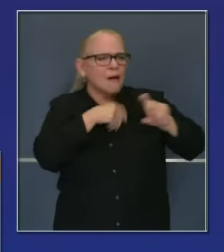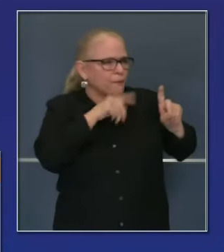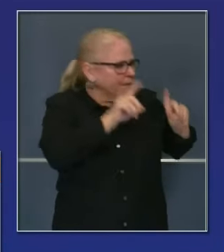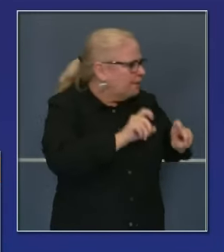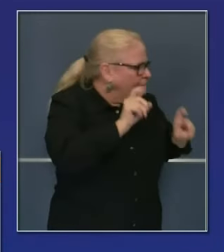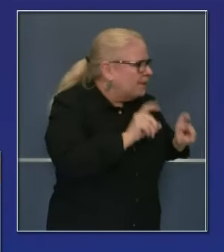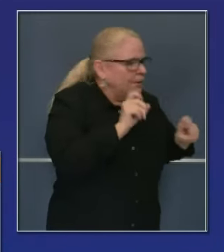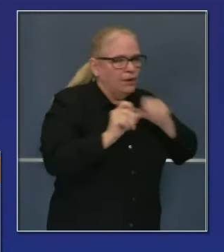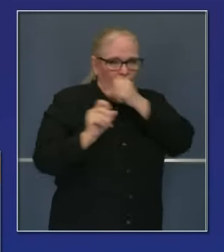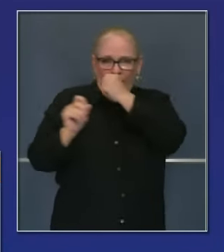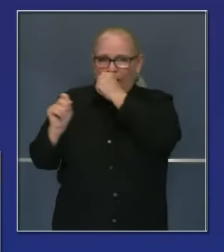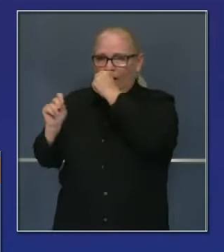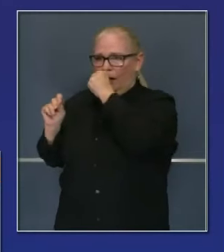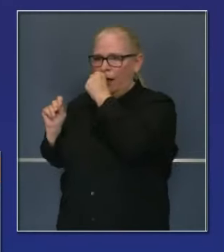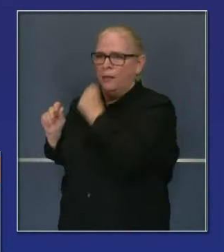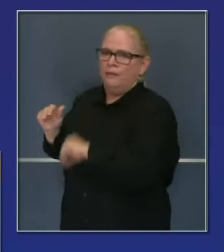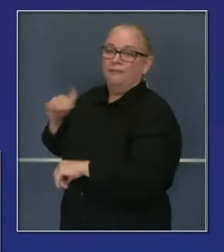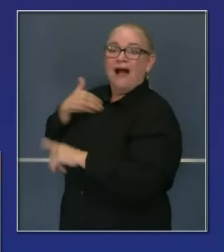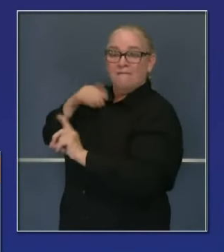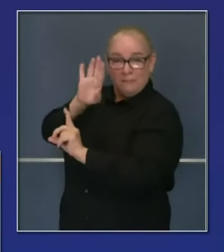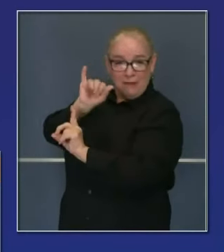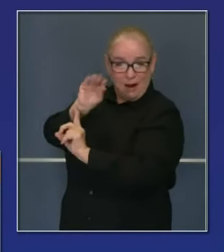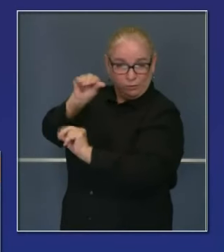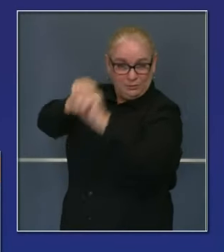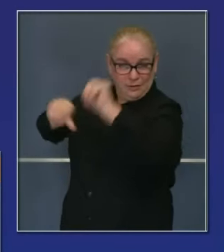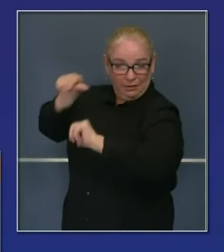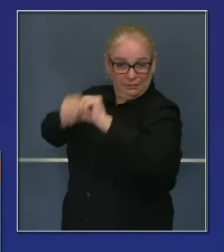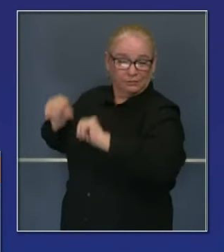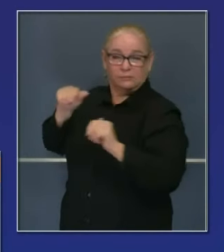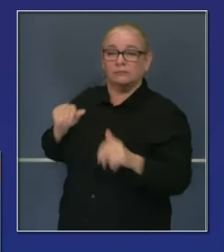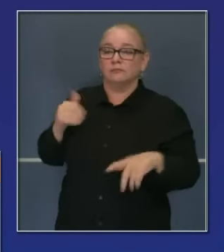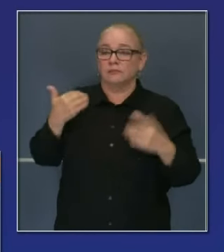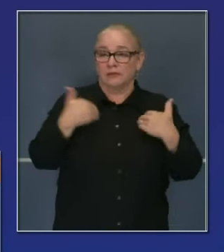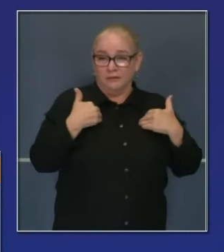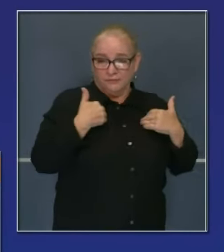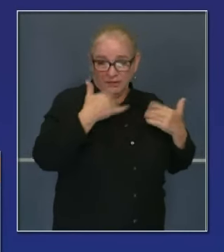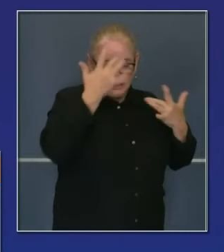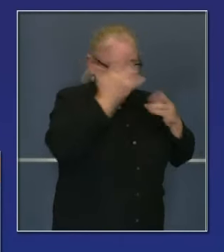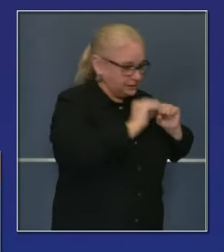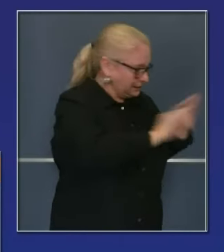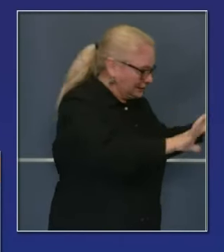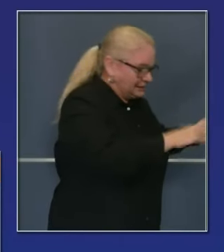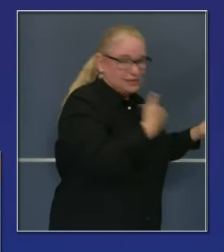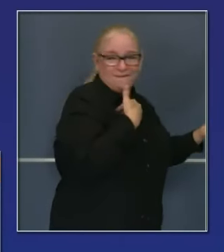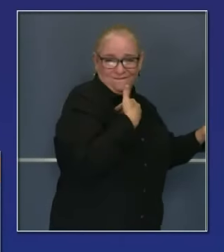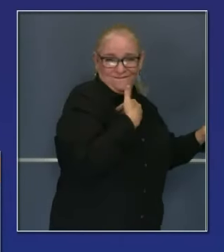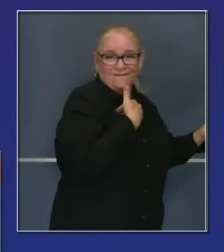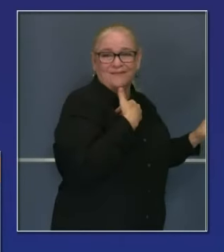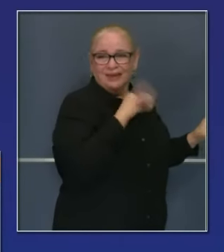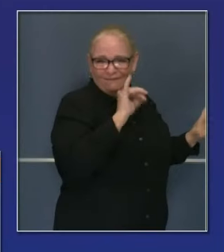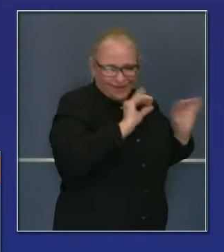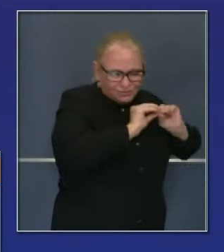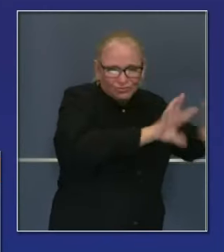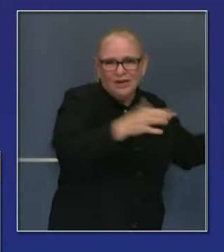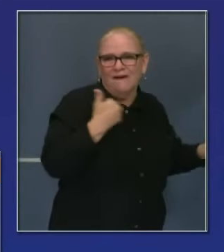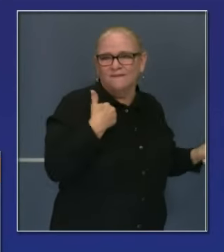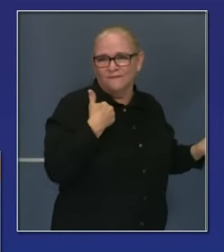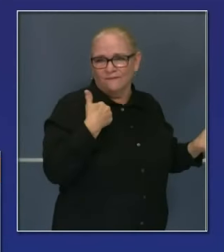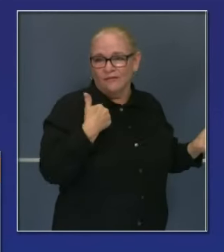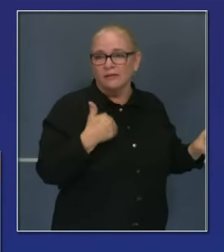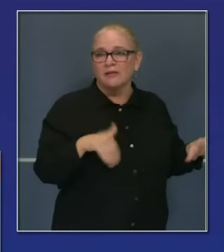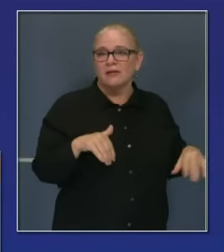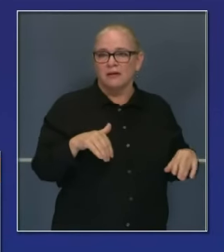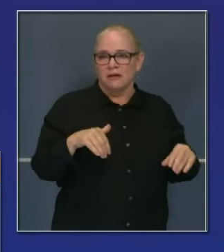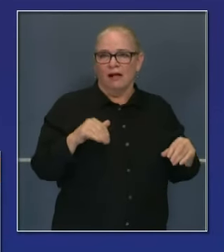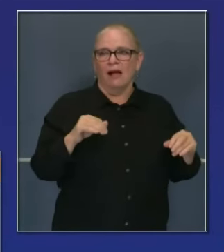in biostatistics, in epidemiology, in pediatric infectious diseases, in health equity, healthcare